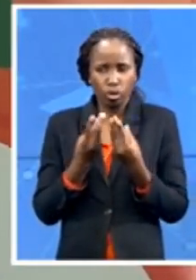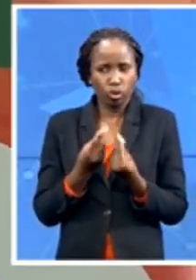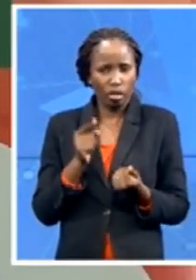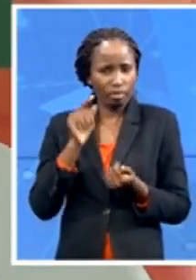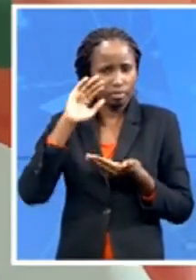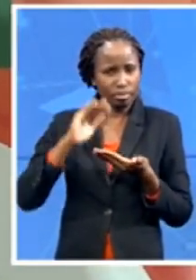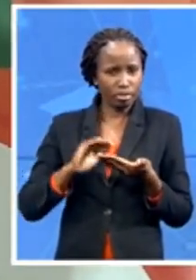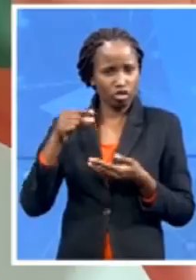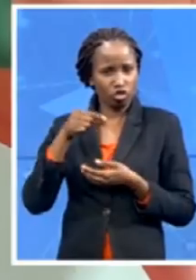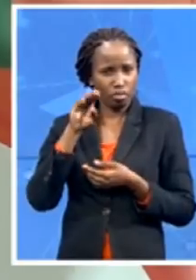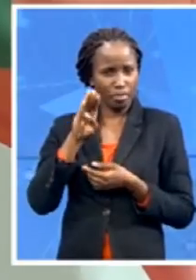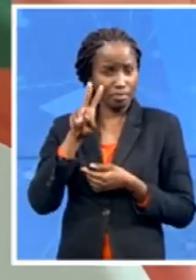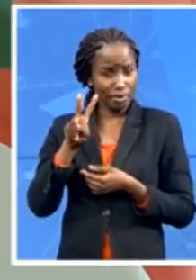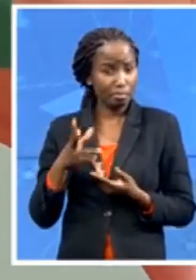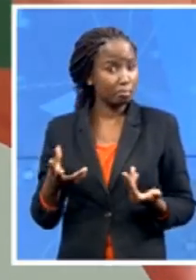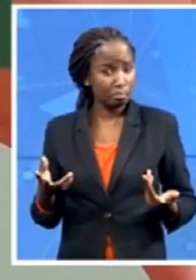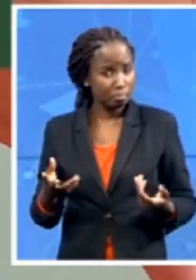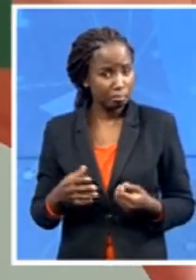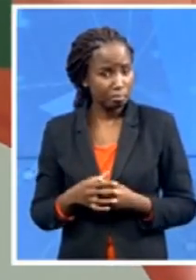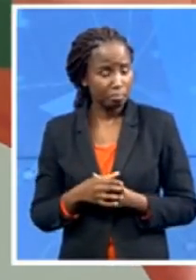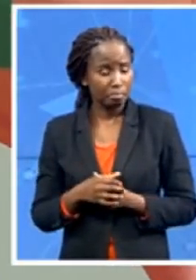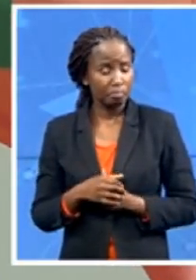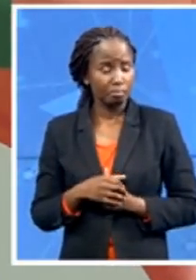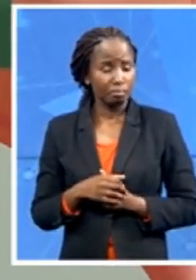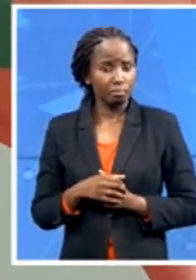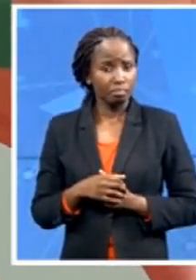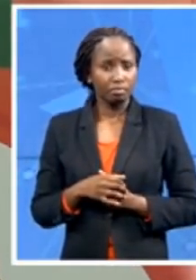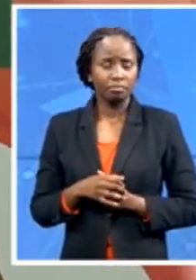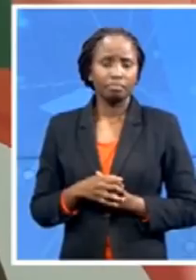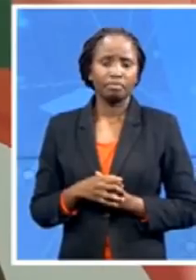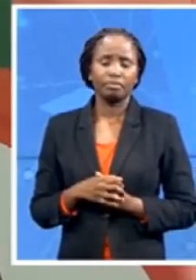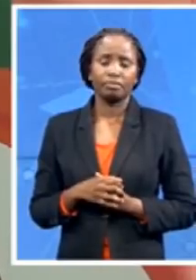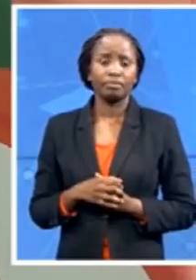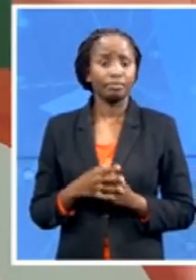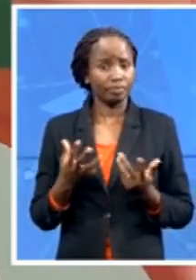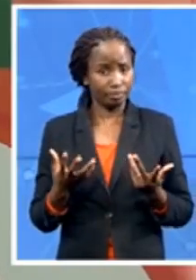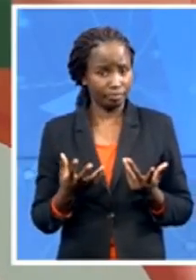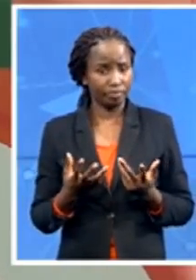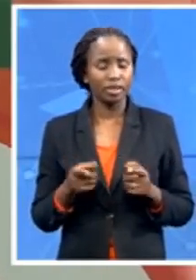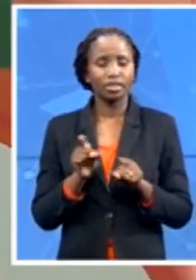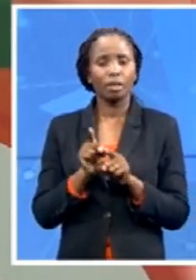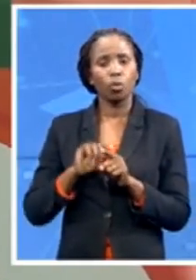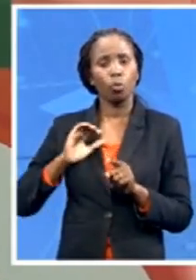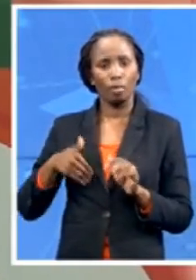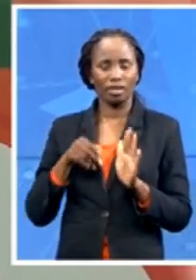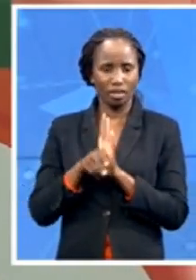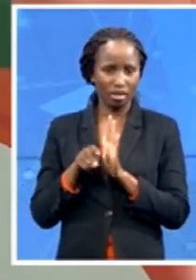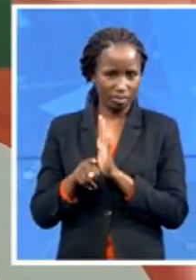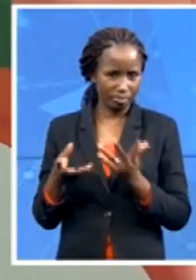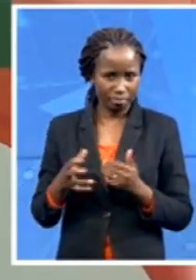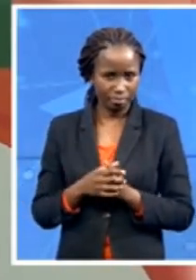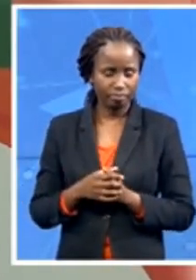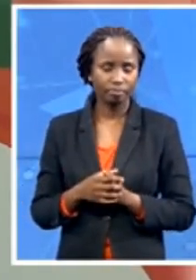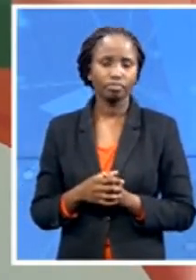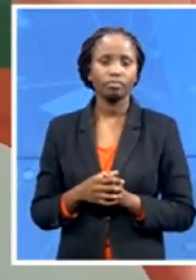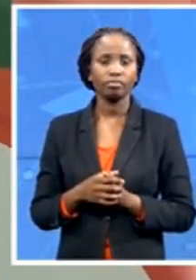or GBV, and femicide? The adage that it takes